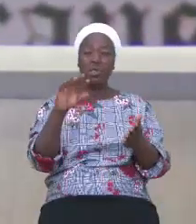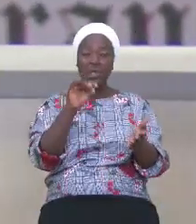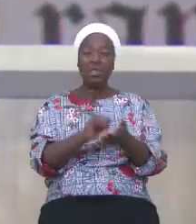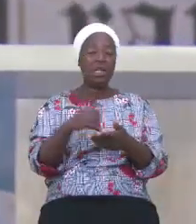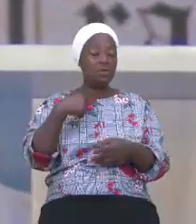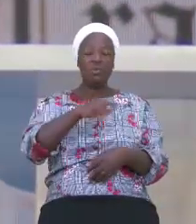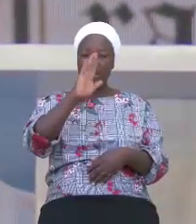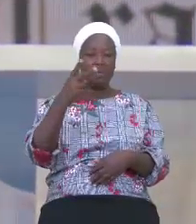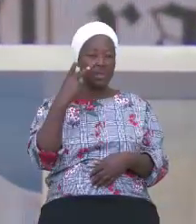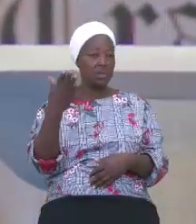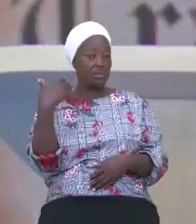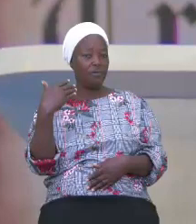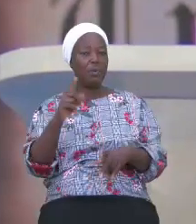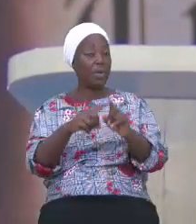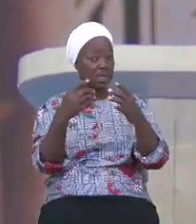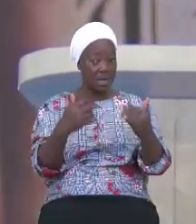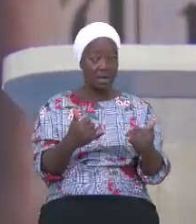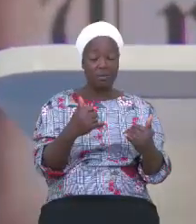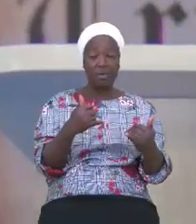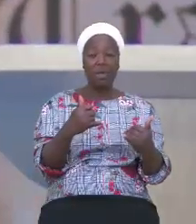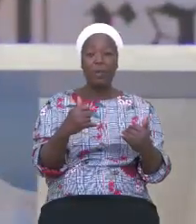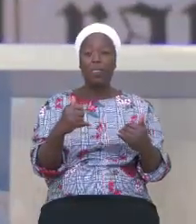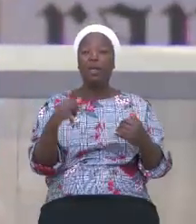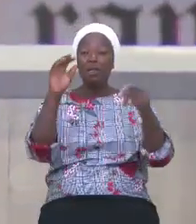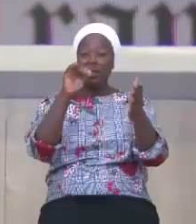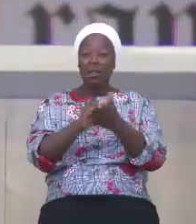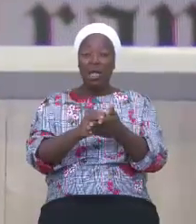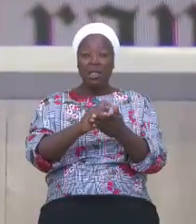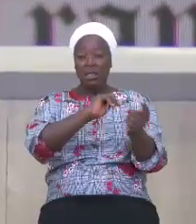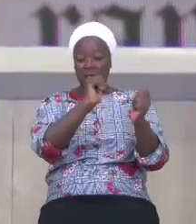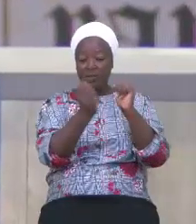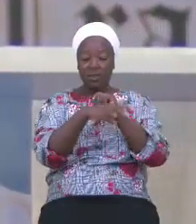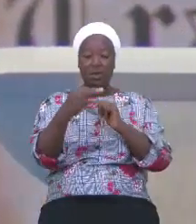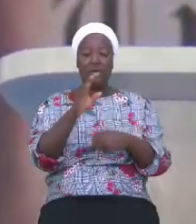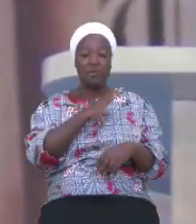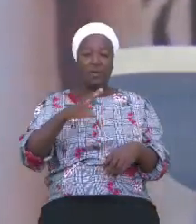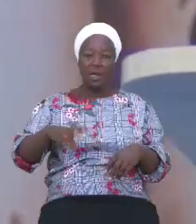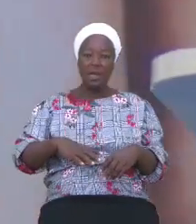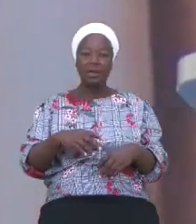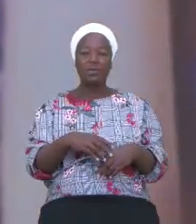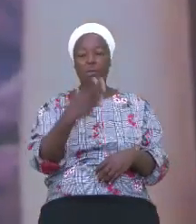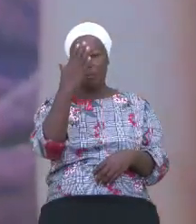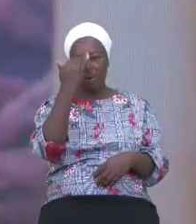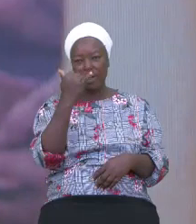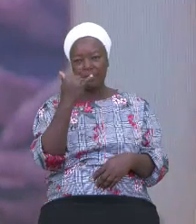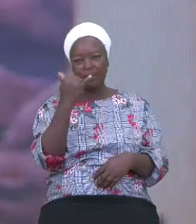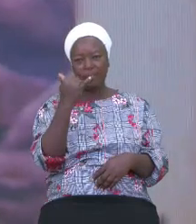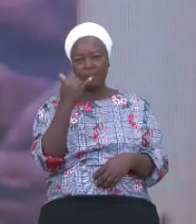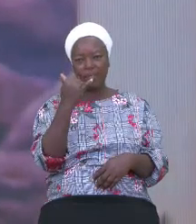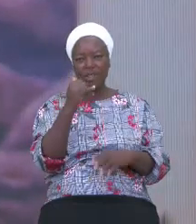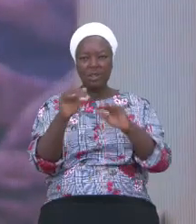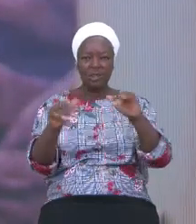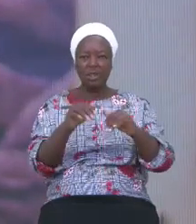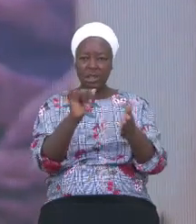never saw before. But now, that transfiguration of Christ, why did